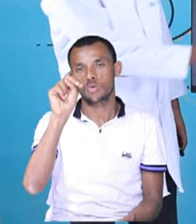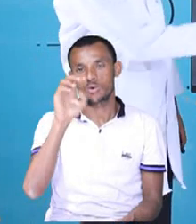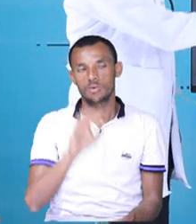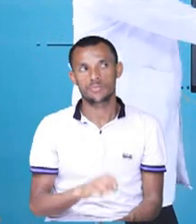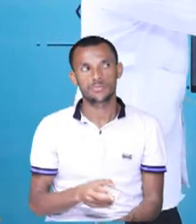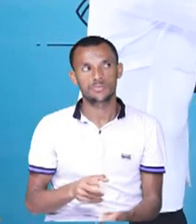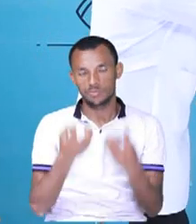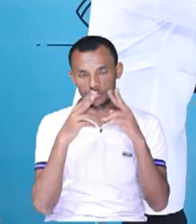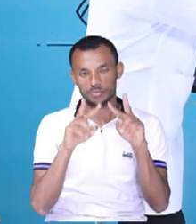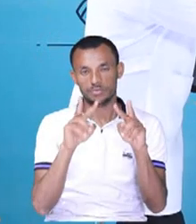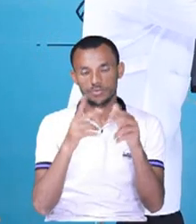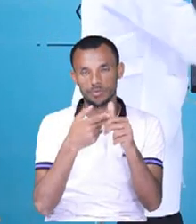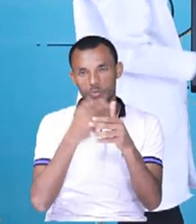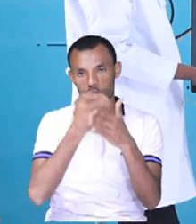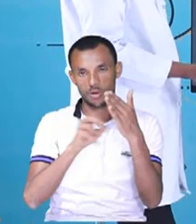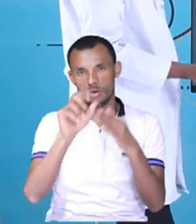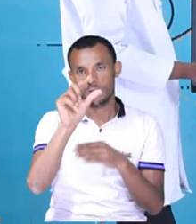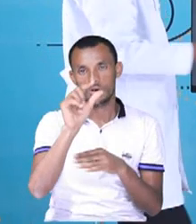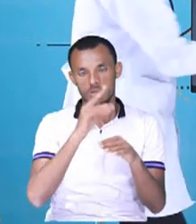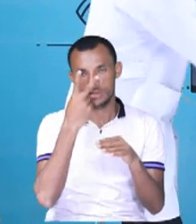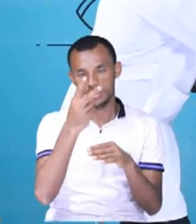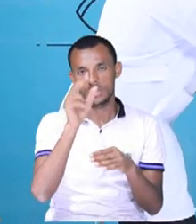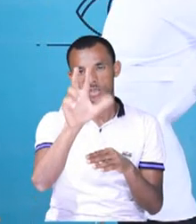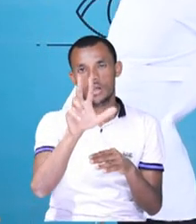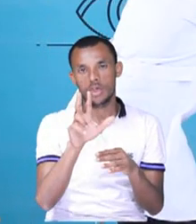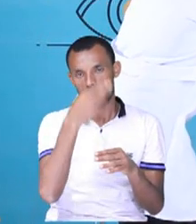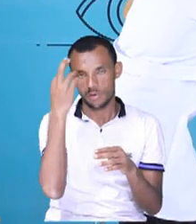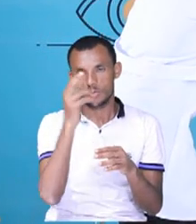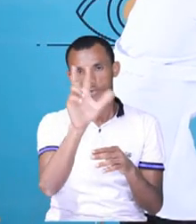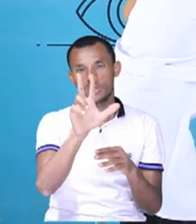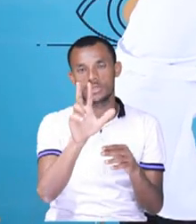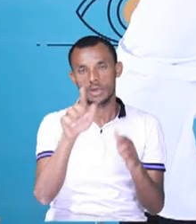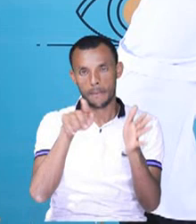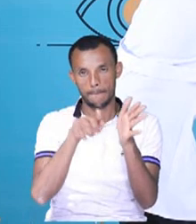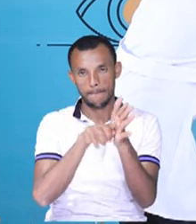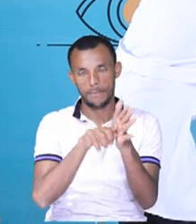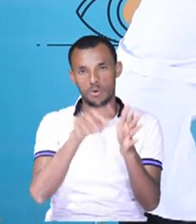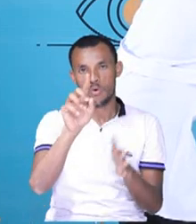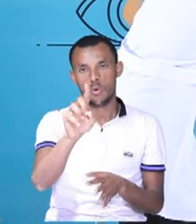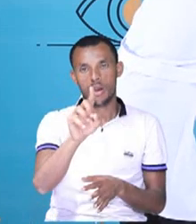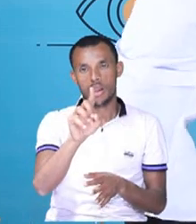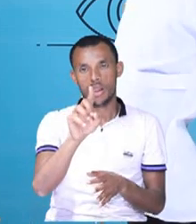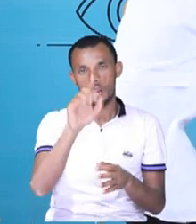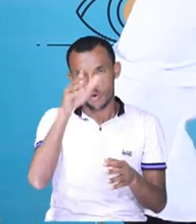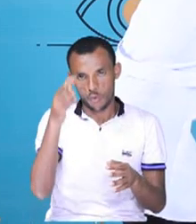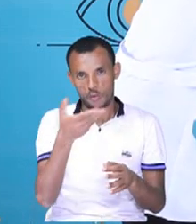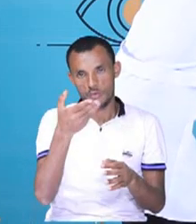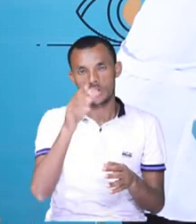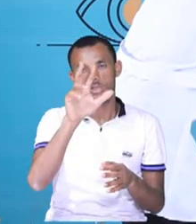Okay, look, the coefficient of O2 is 3. Because of 3 minus 1